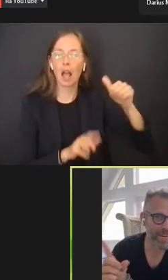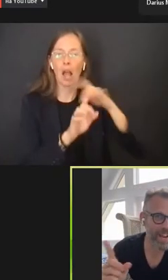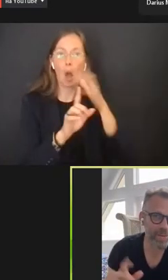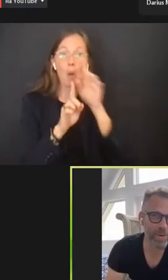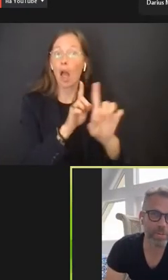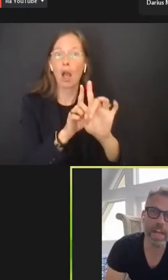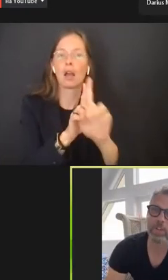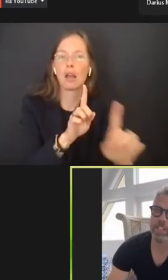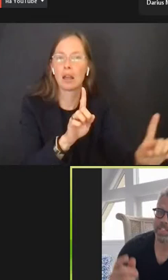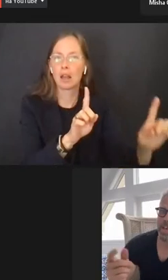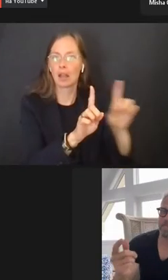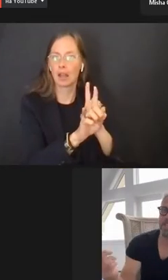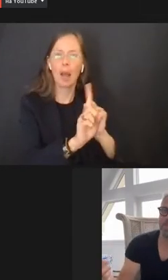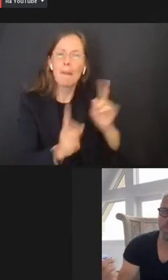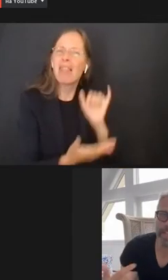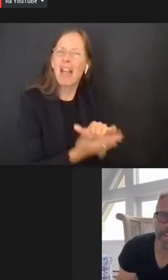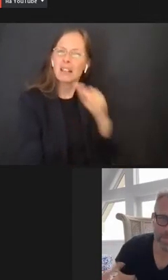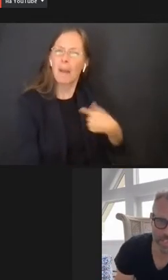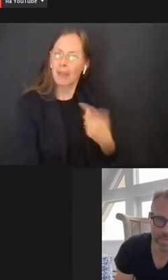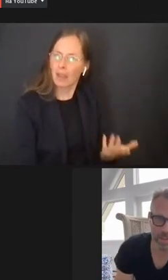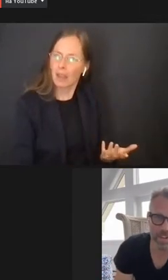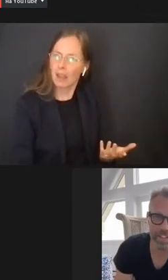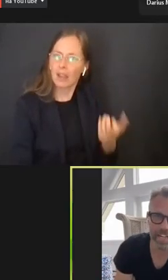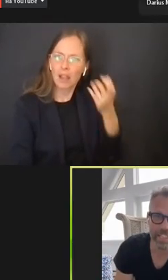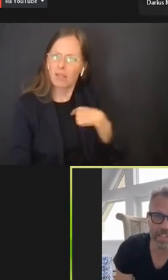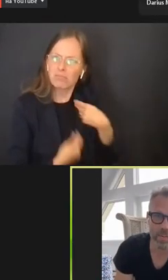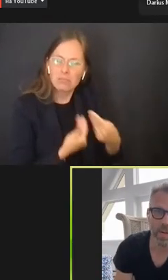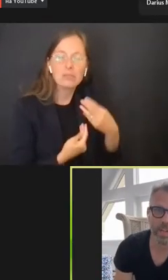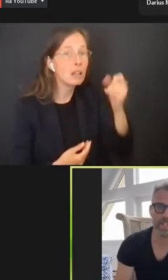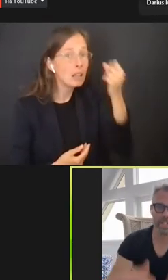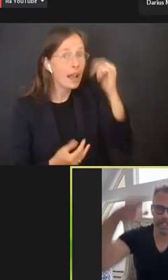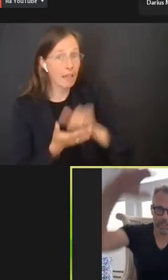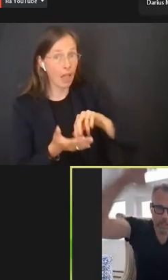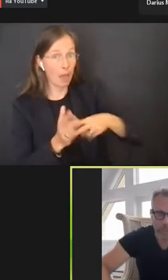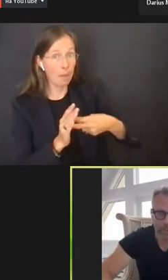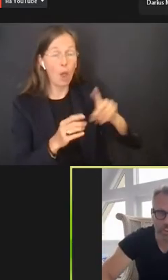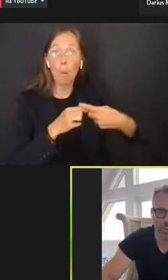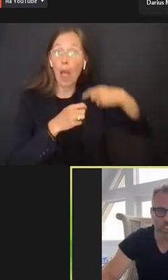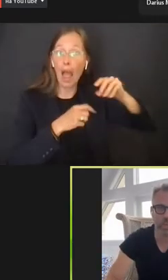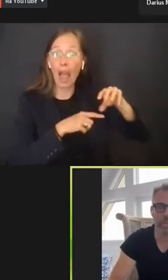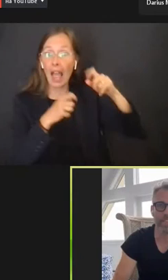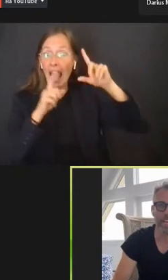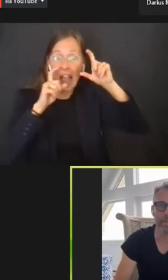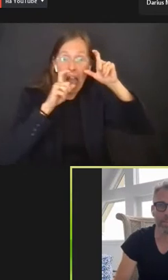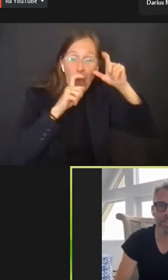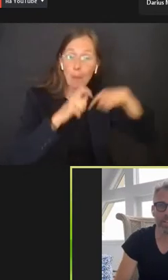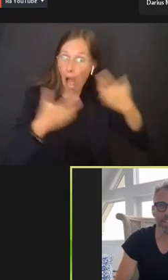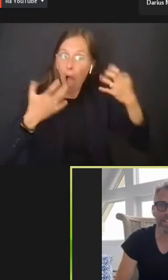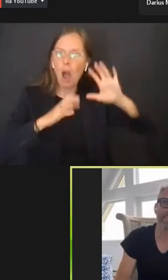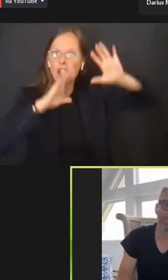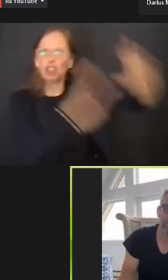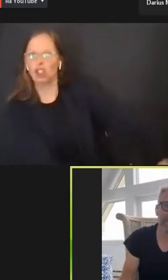It's not the way I roll. Now, does that mean when the cameras came along that I didn't want to just like, boom, just duck you under the table?